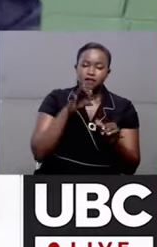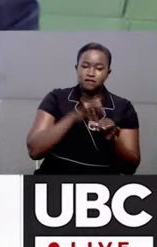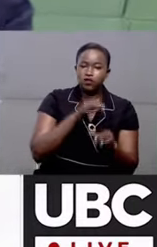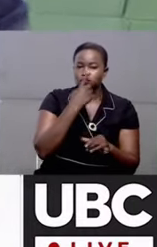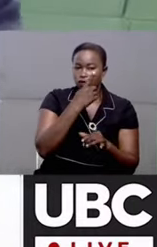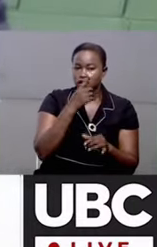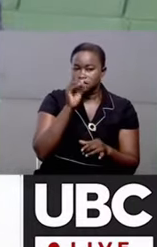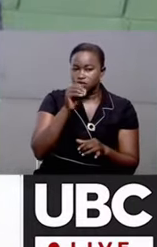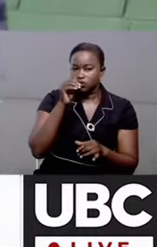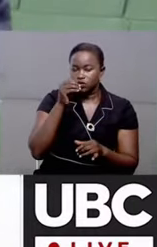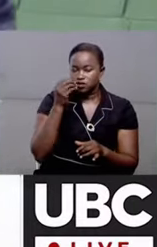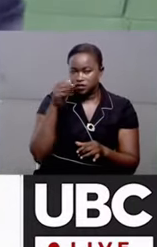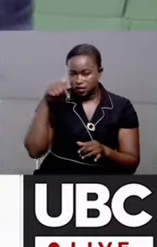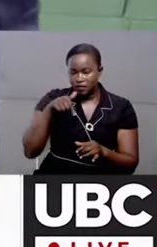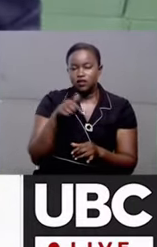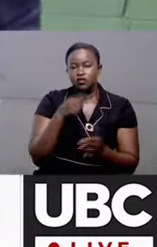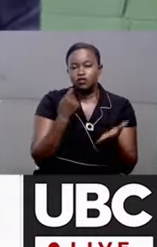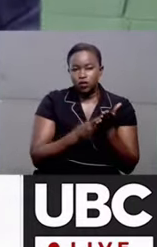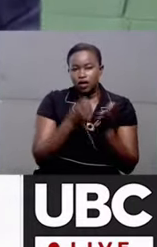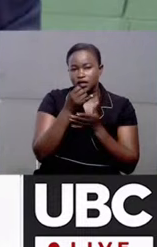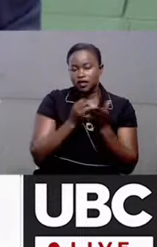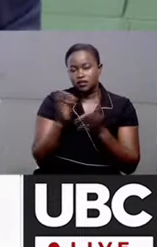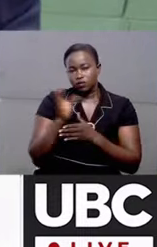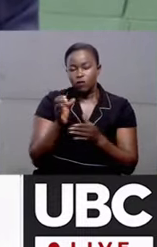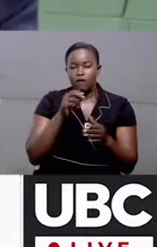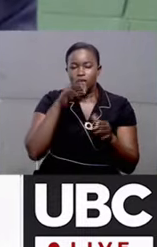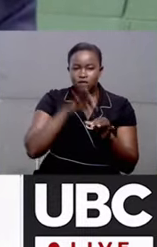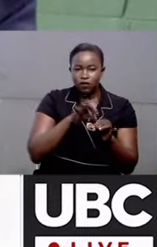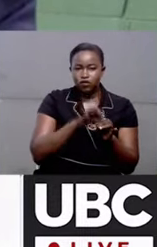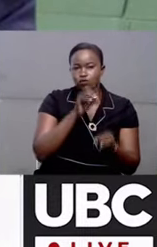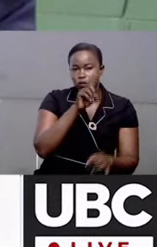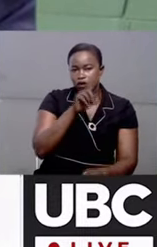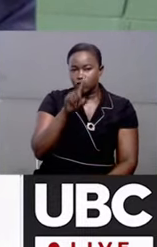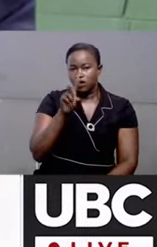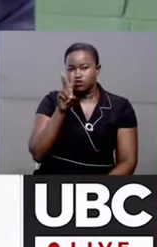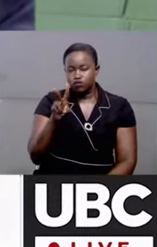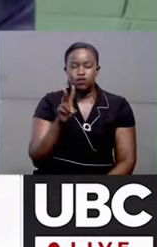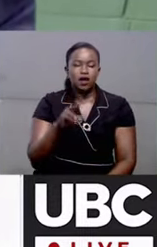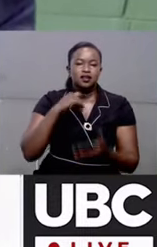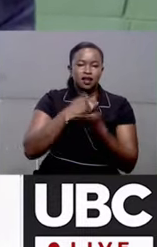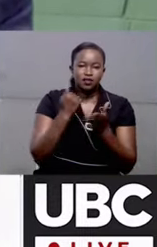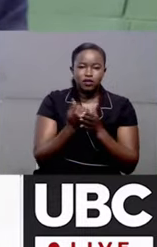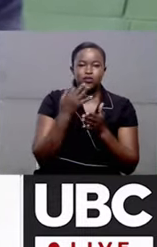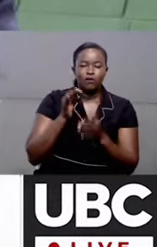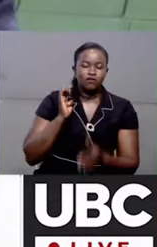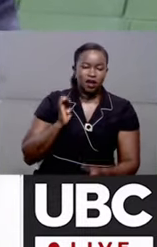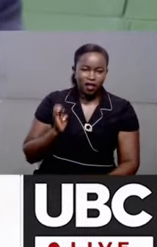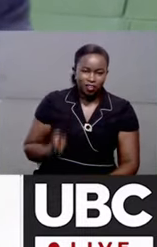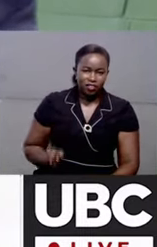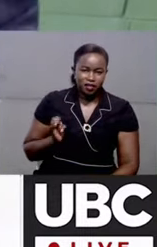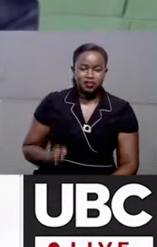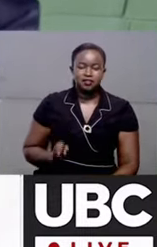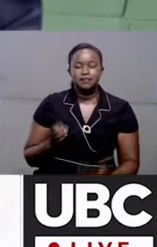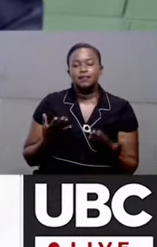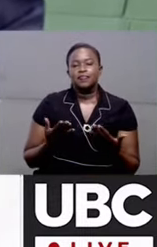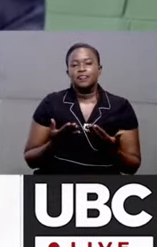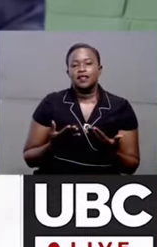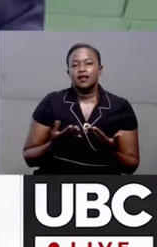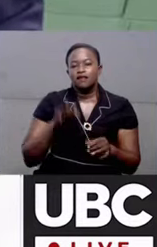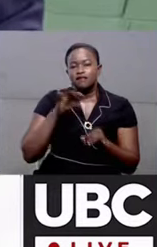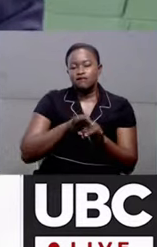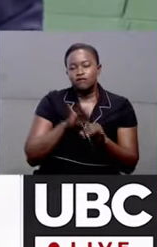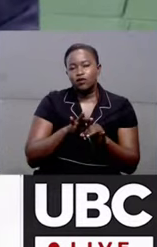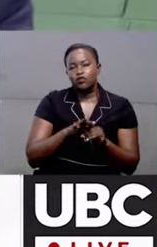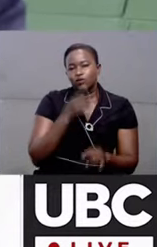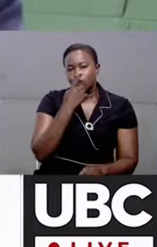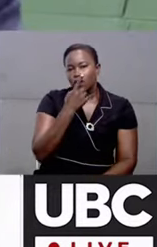107, Uganda AIDS Commission; vote 112, Directorate of Ethics and Integrity; vote